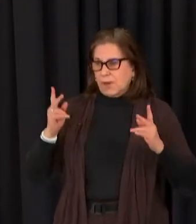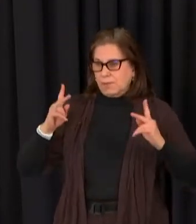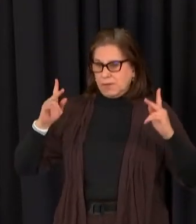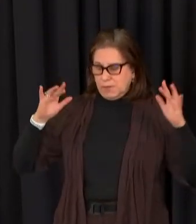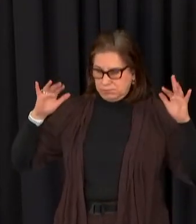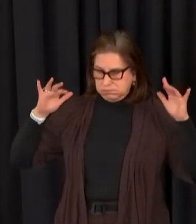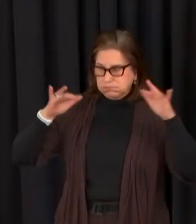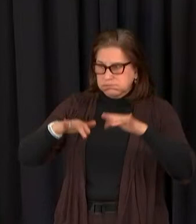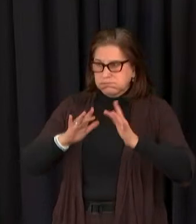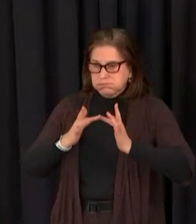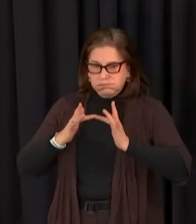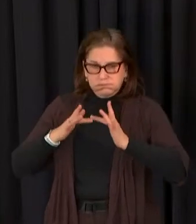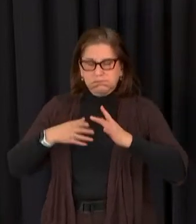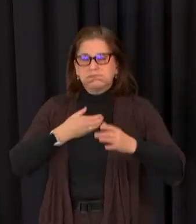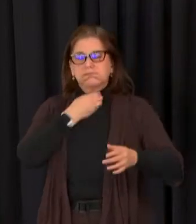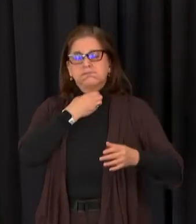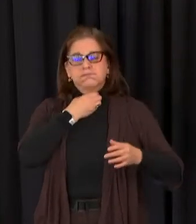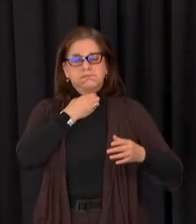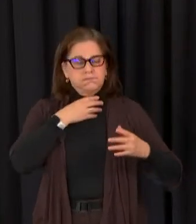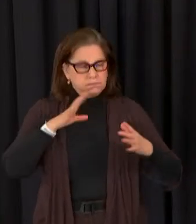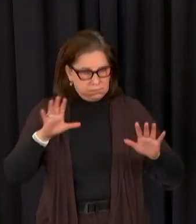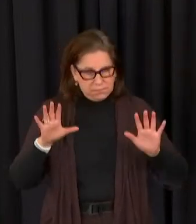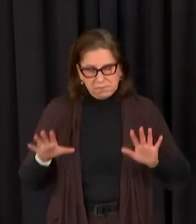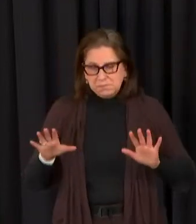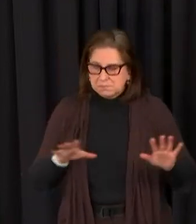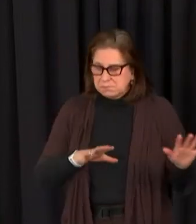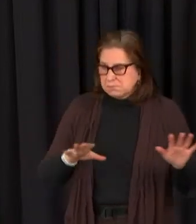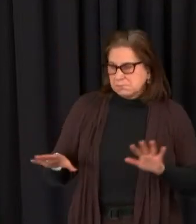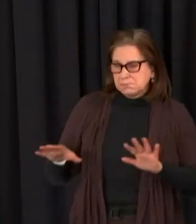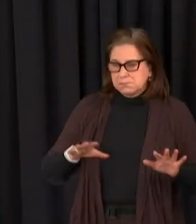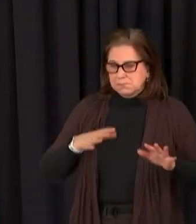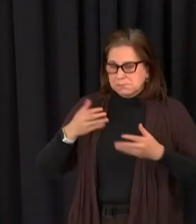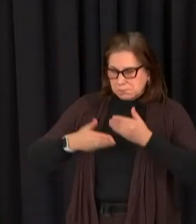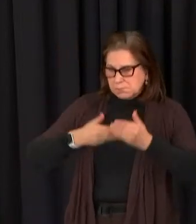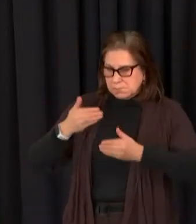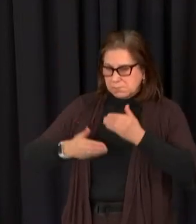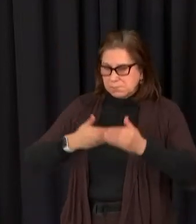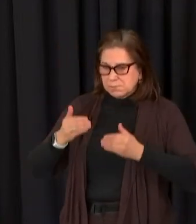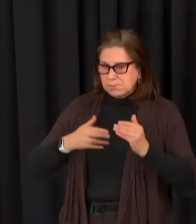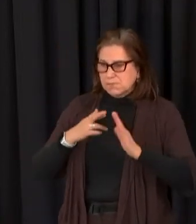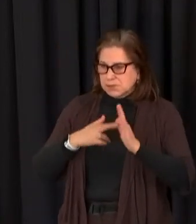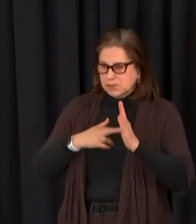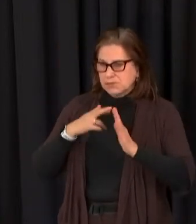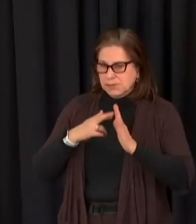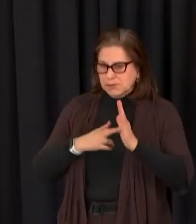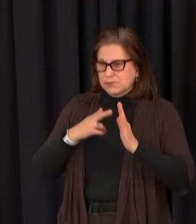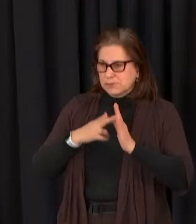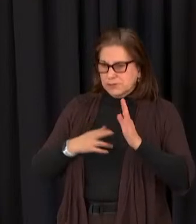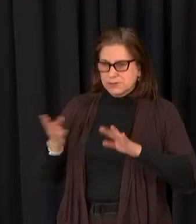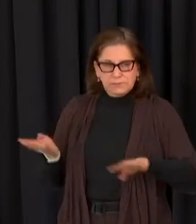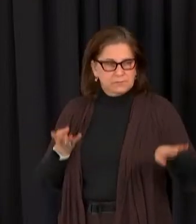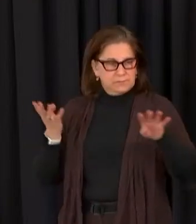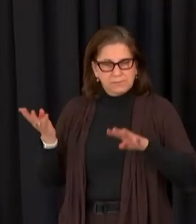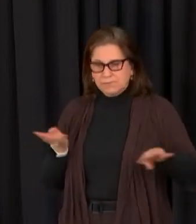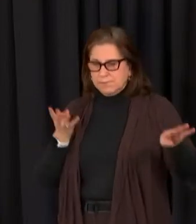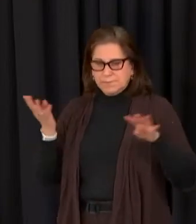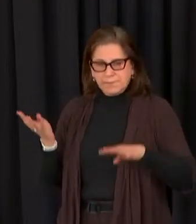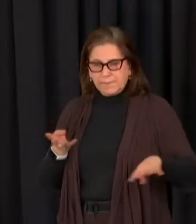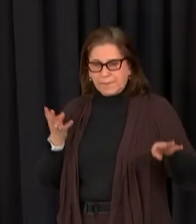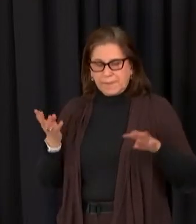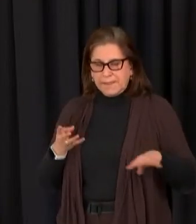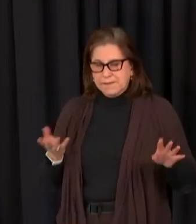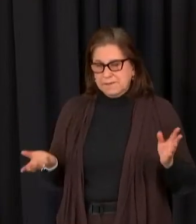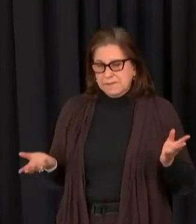one time. That's the process. That's the reason for establishing a pre-registration system. There's no advantage to a